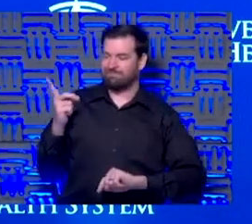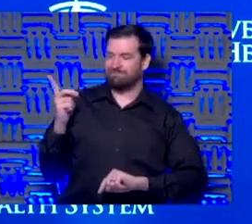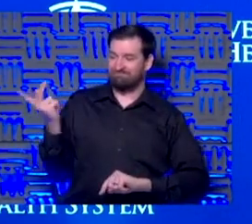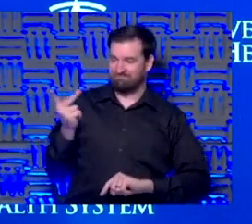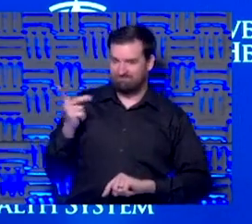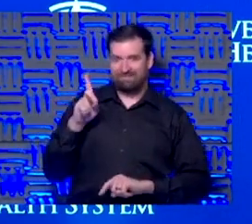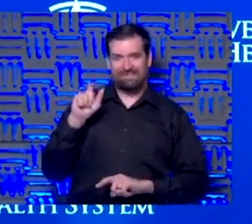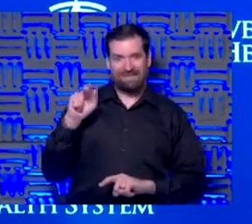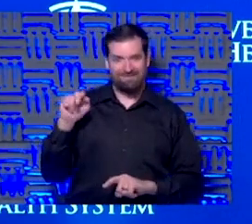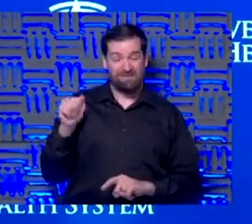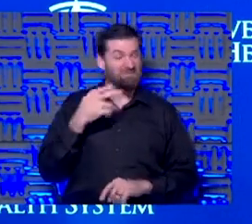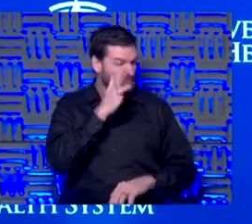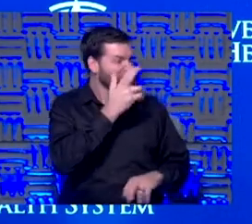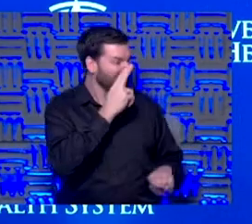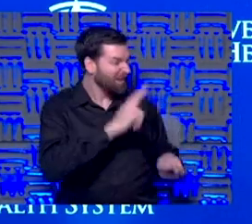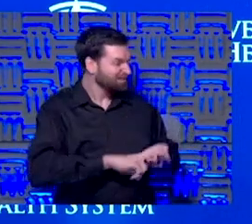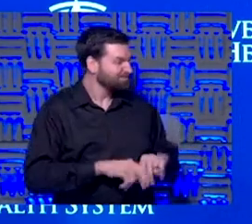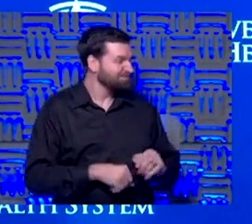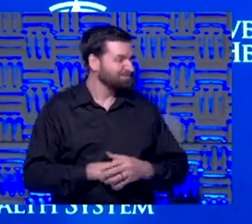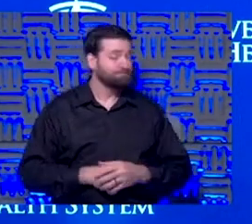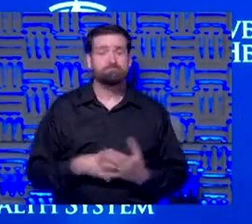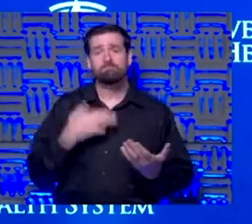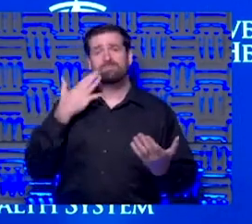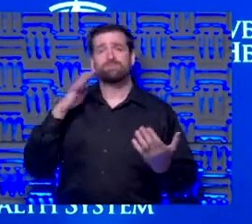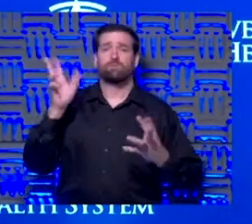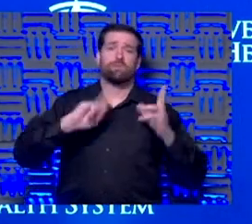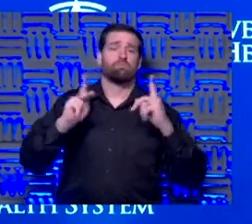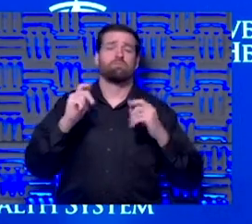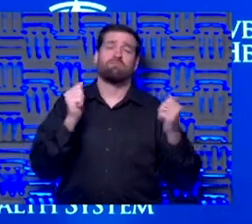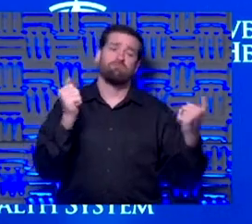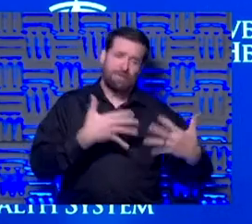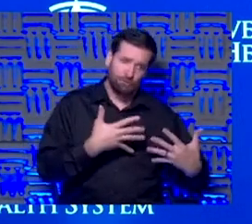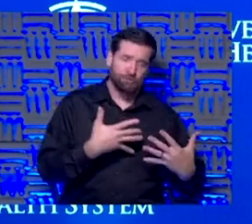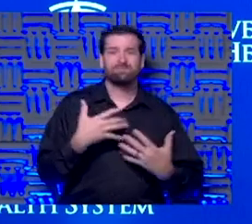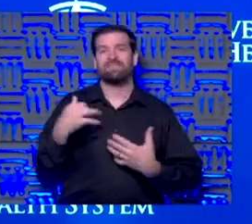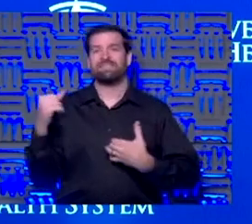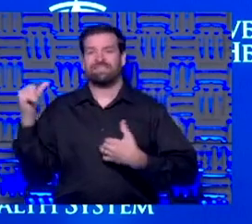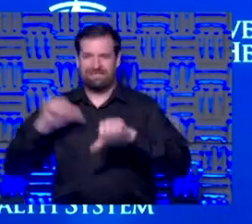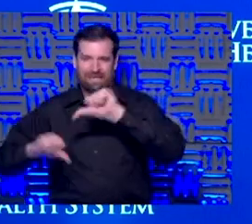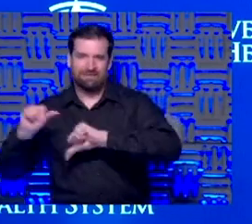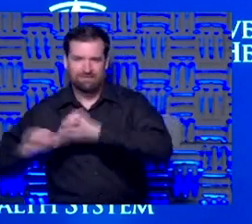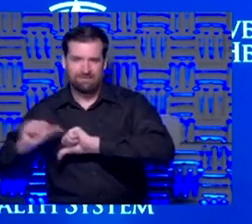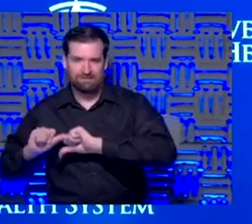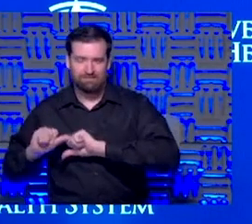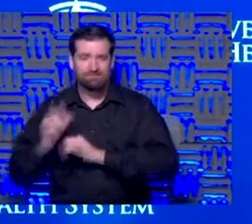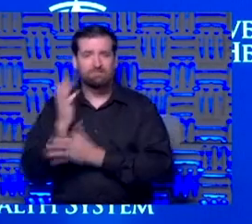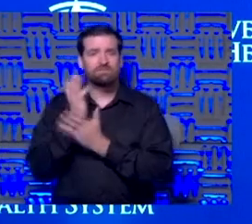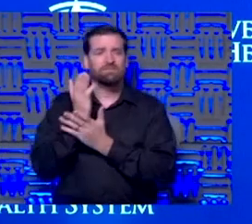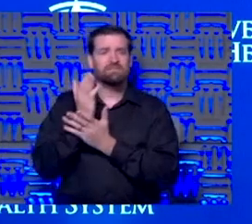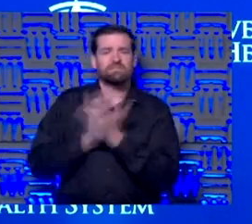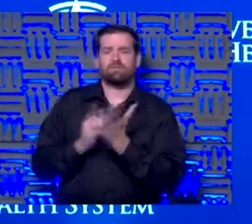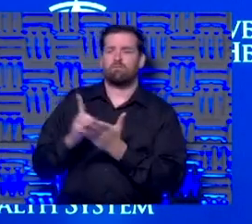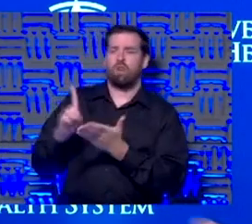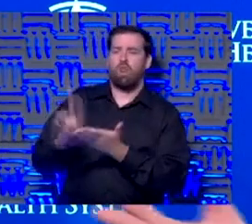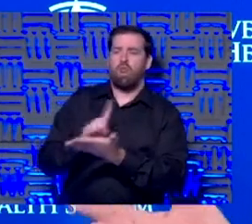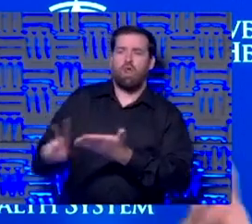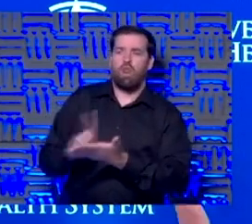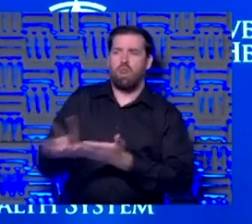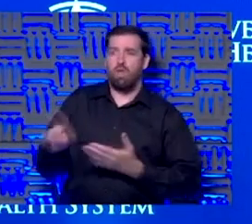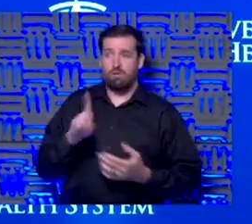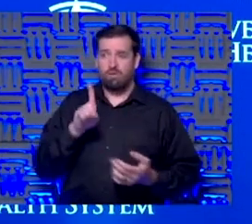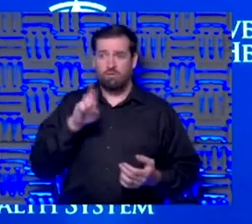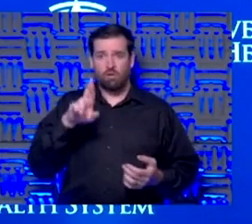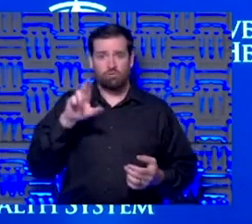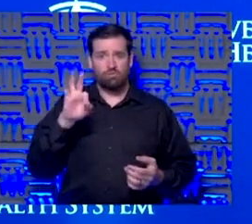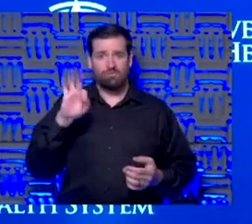fun. Yeah. You know, folks, there's fear and there's science. Some have been criticized for being wrong. I think Dr. Fauci